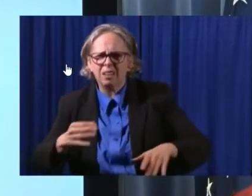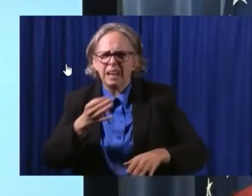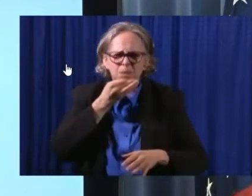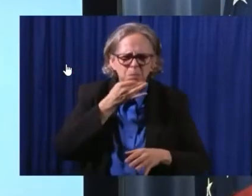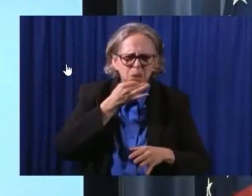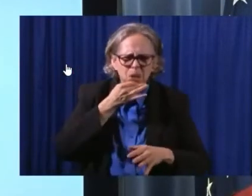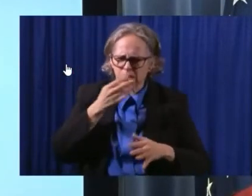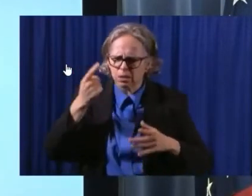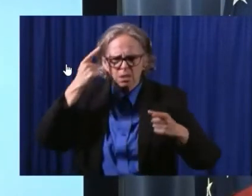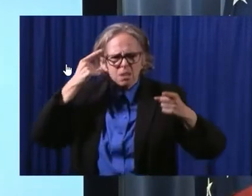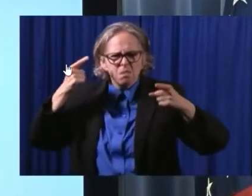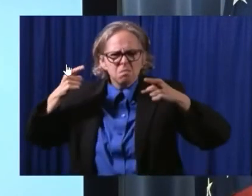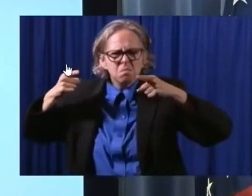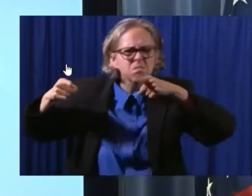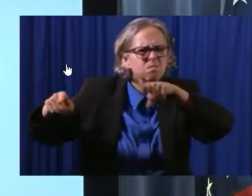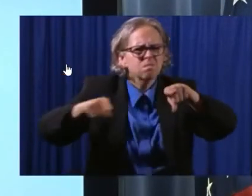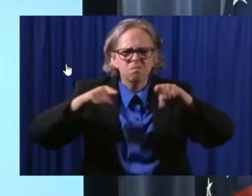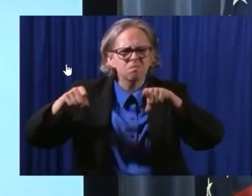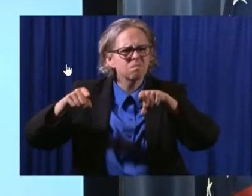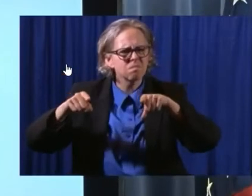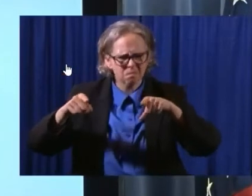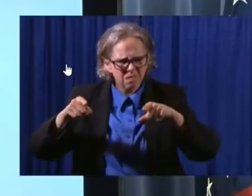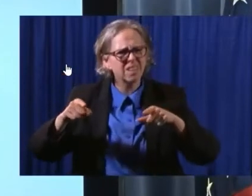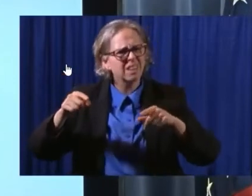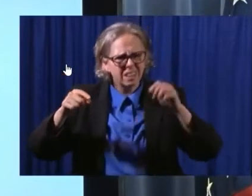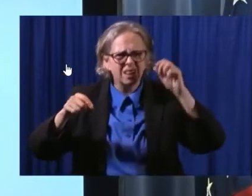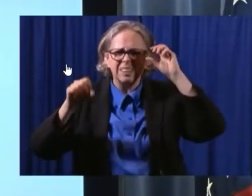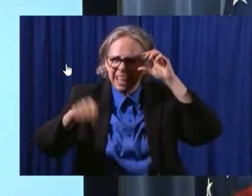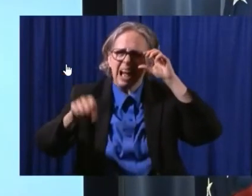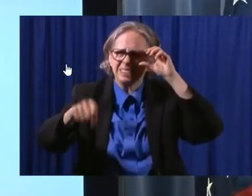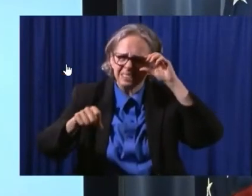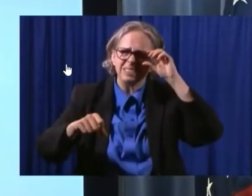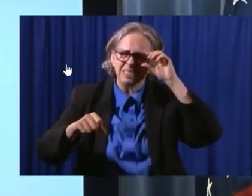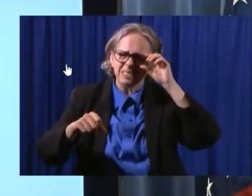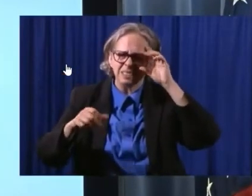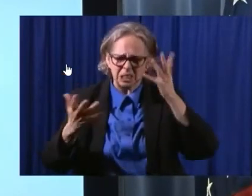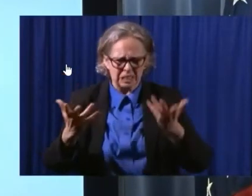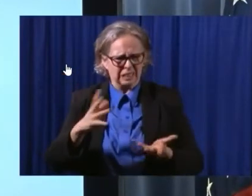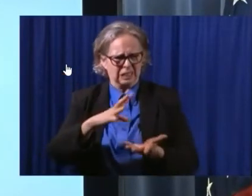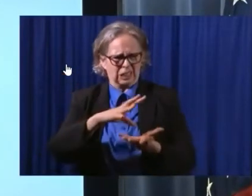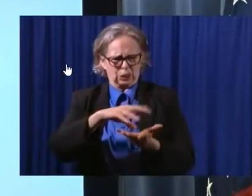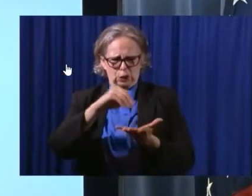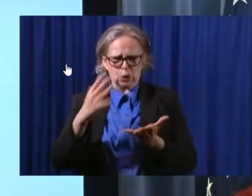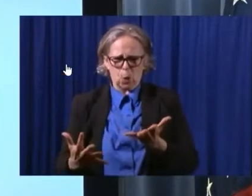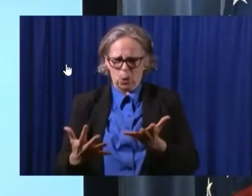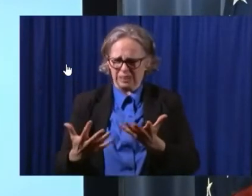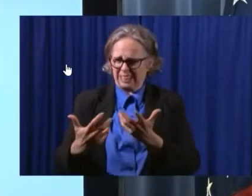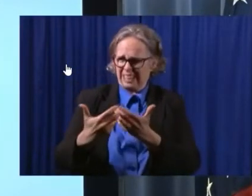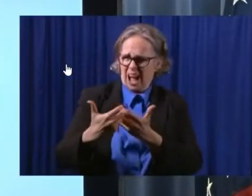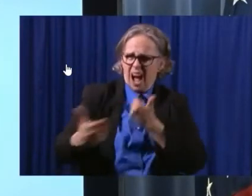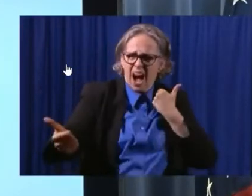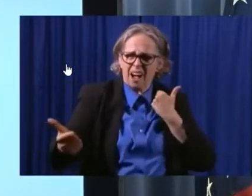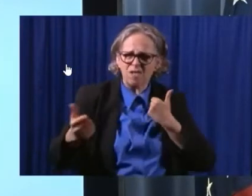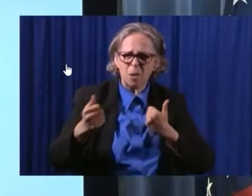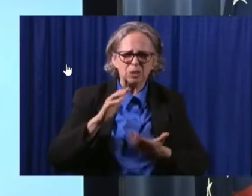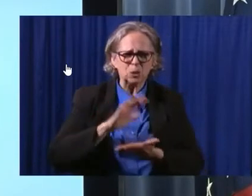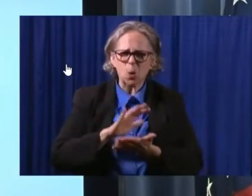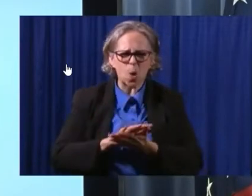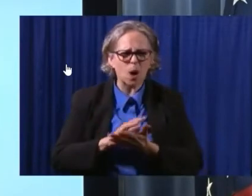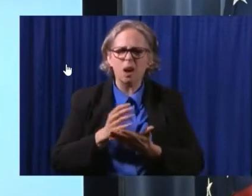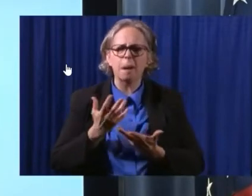that there's more harm to not being physically located in schools than not being there, and that